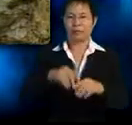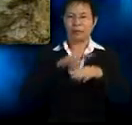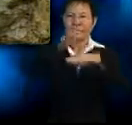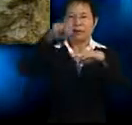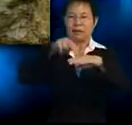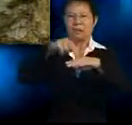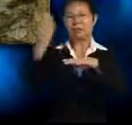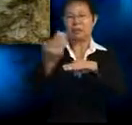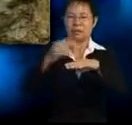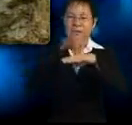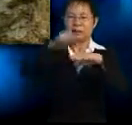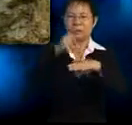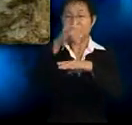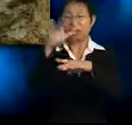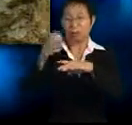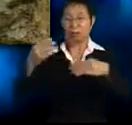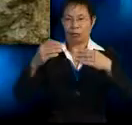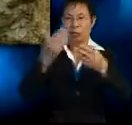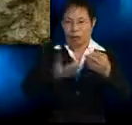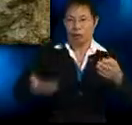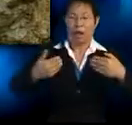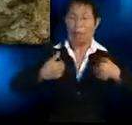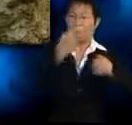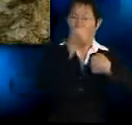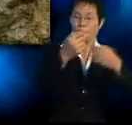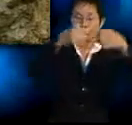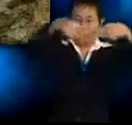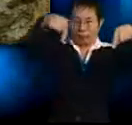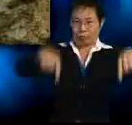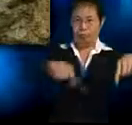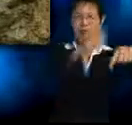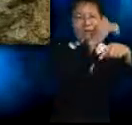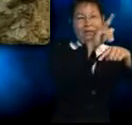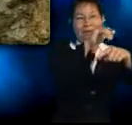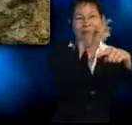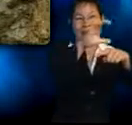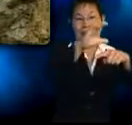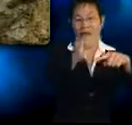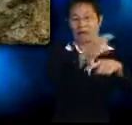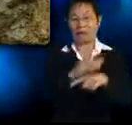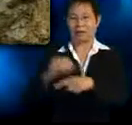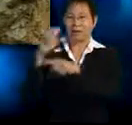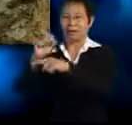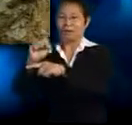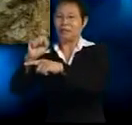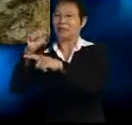Natural silicon compounds exist in two forms, namely silica and